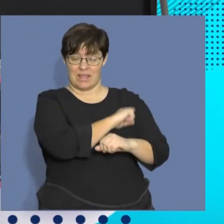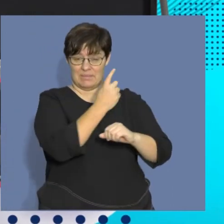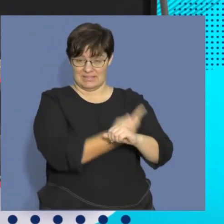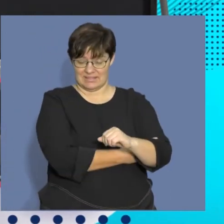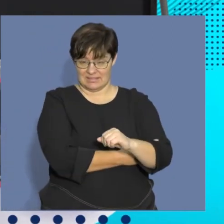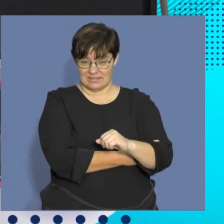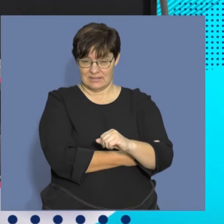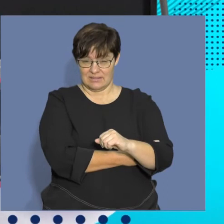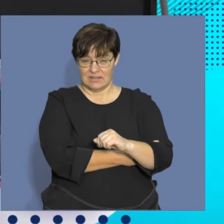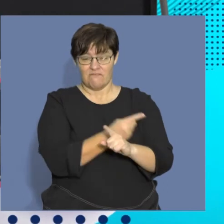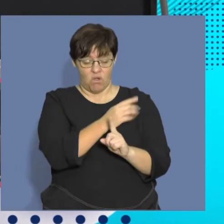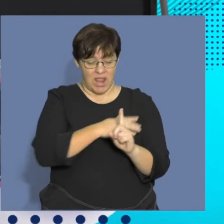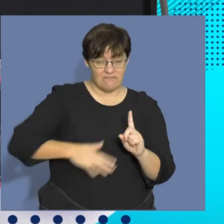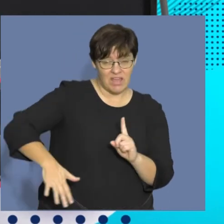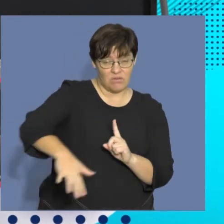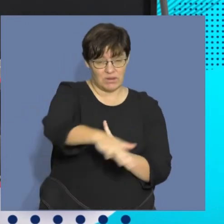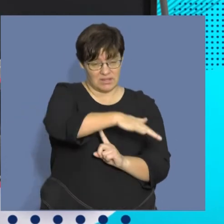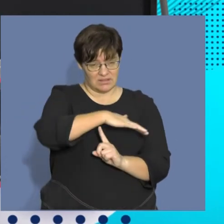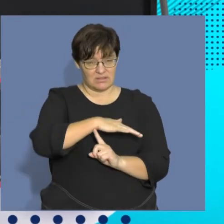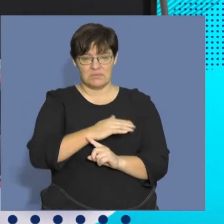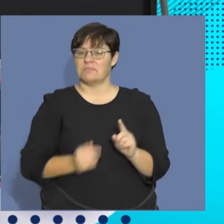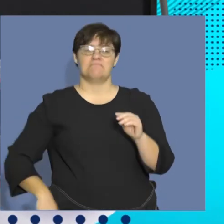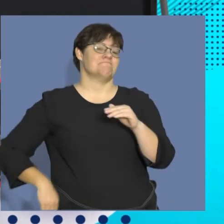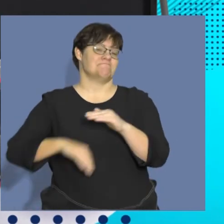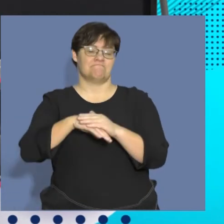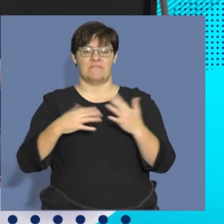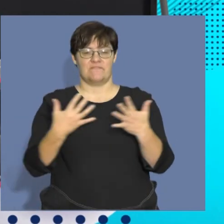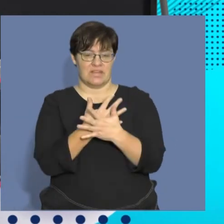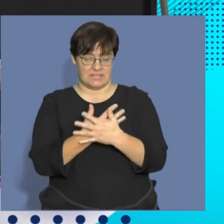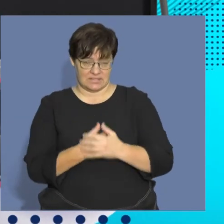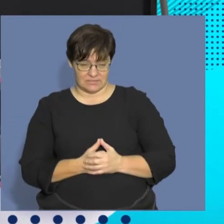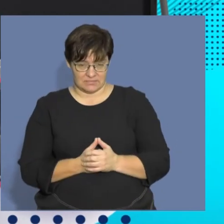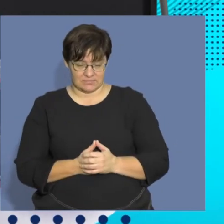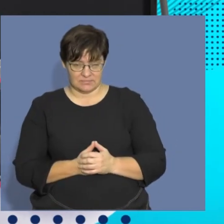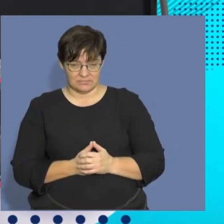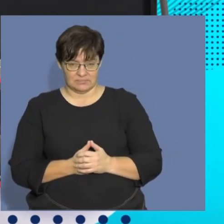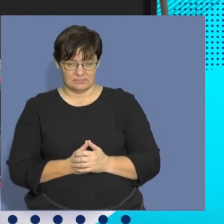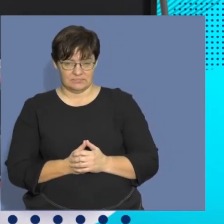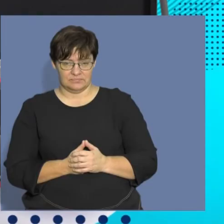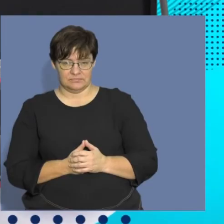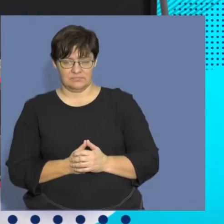carrying capacity of the environment is reached much quicker.